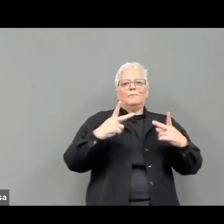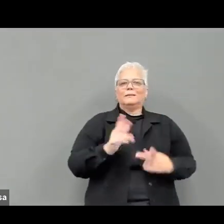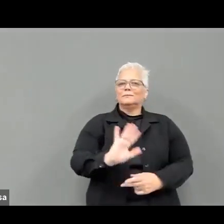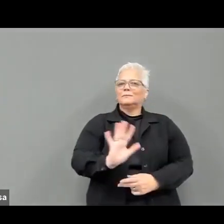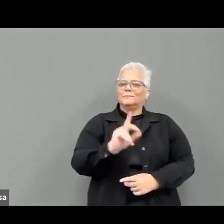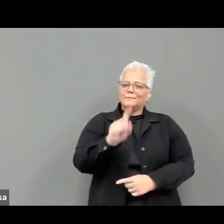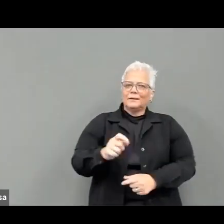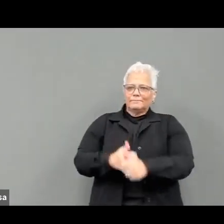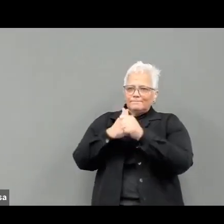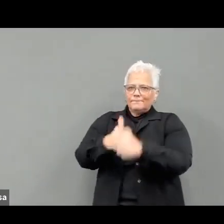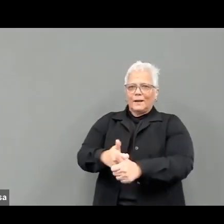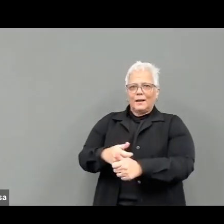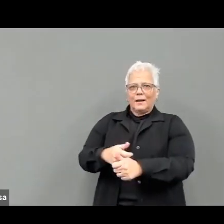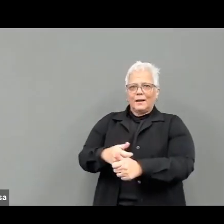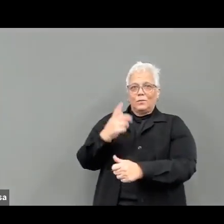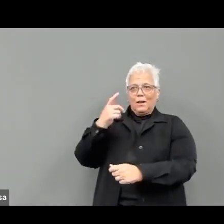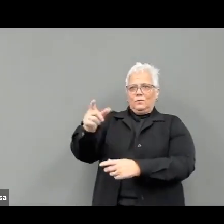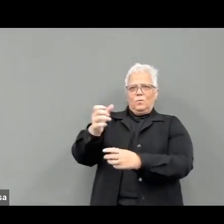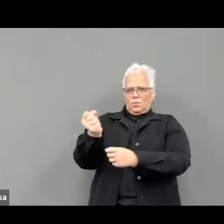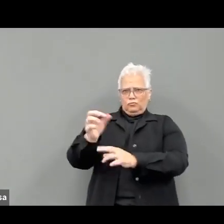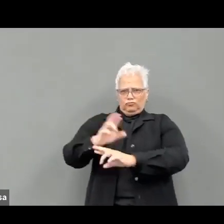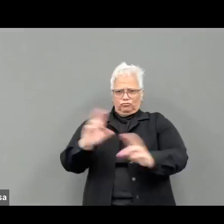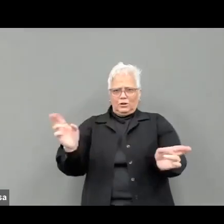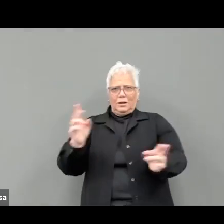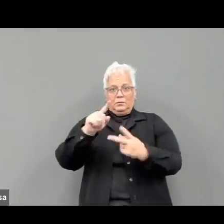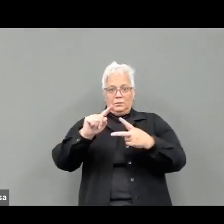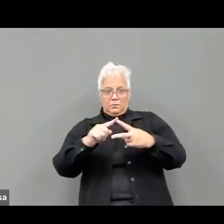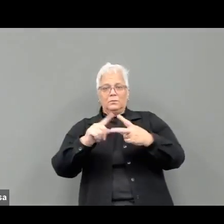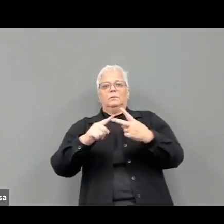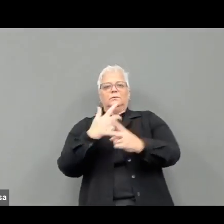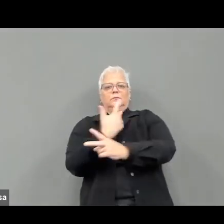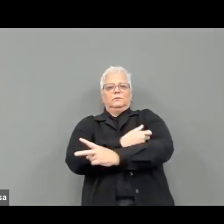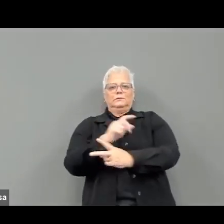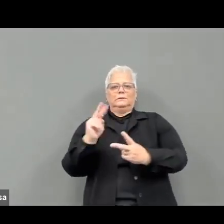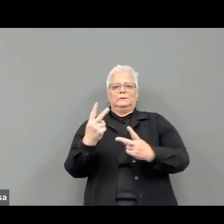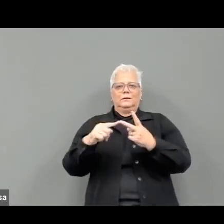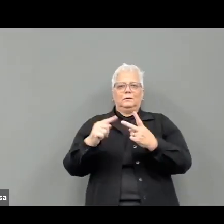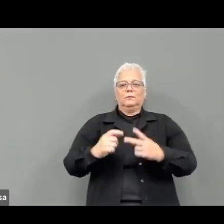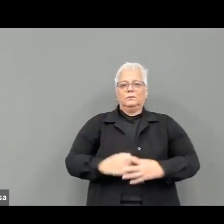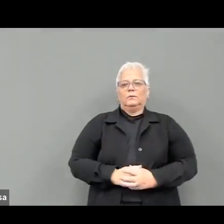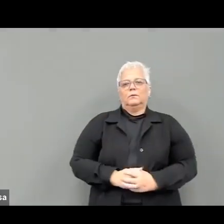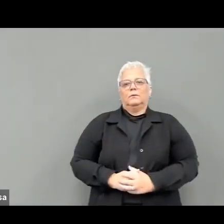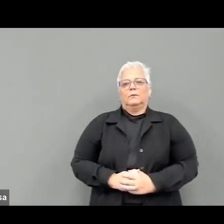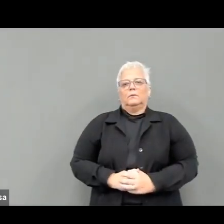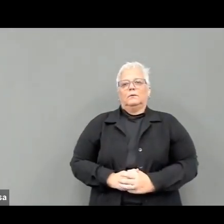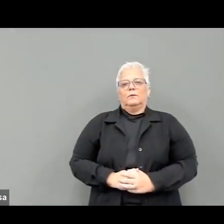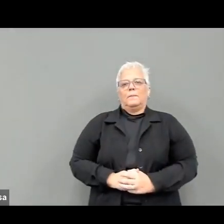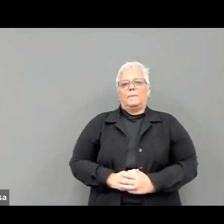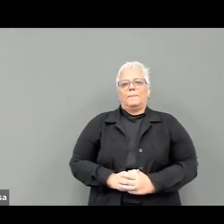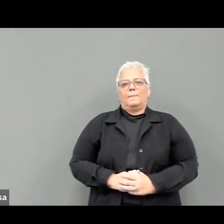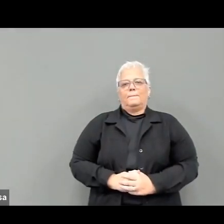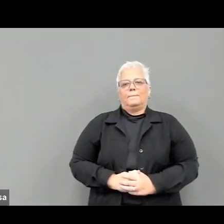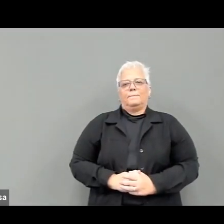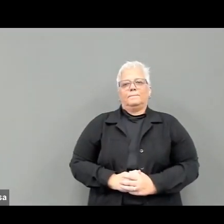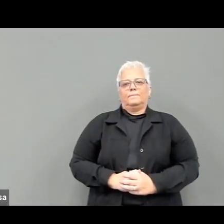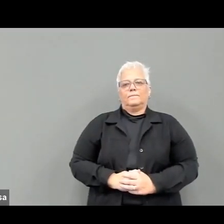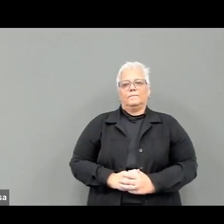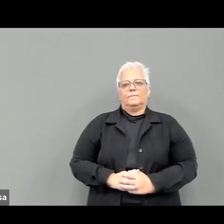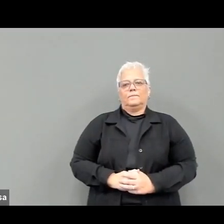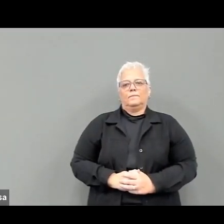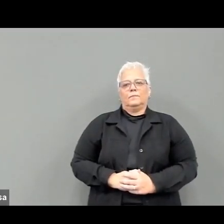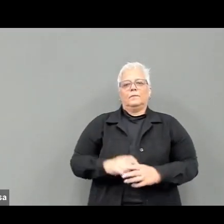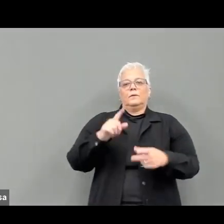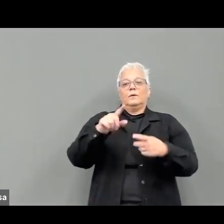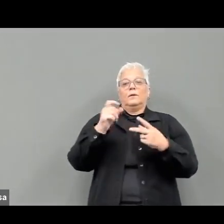THD, we will make every reasonable effort to ensure the correct vaccine, either Pfizer or Moderna, is available to you. If for